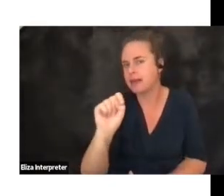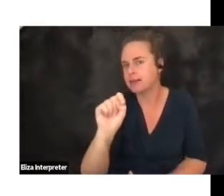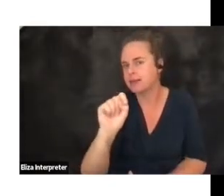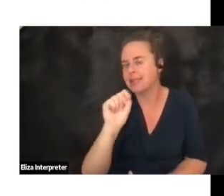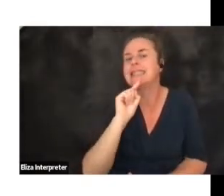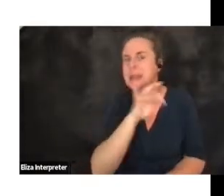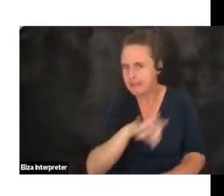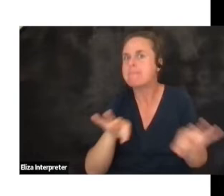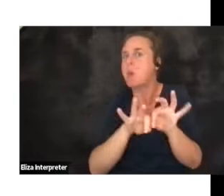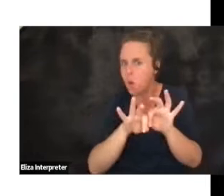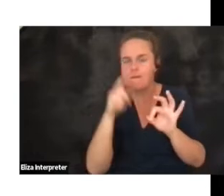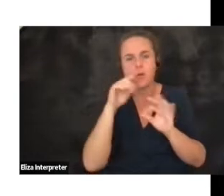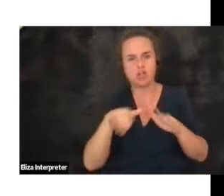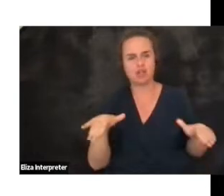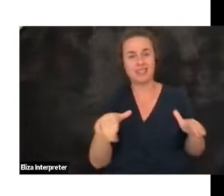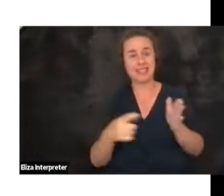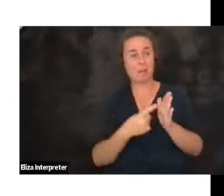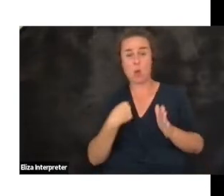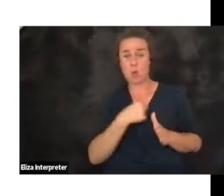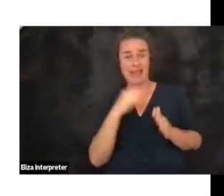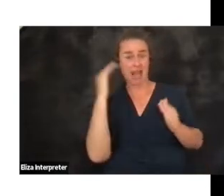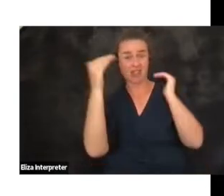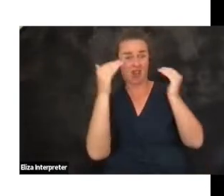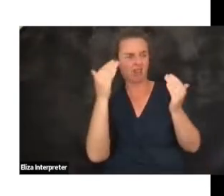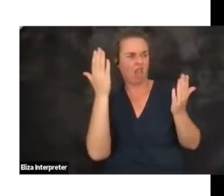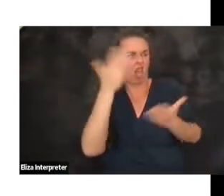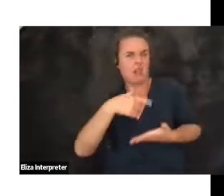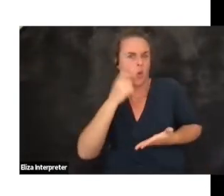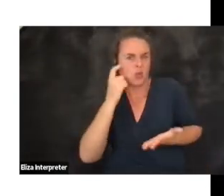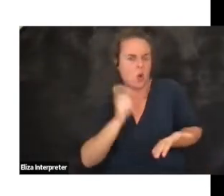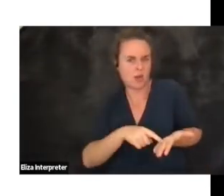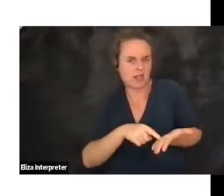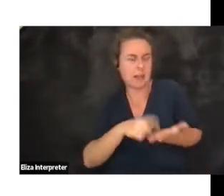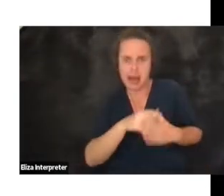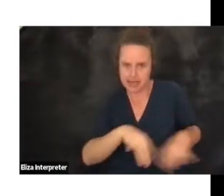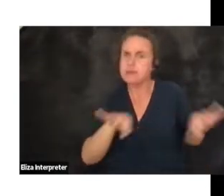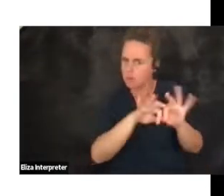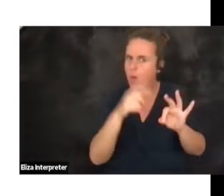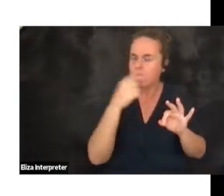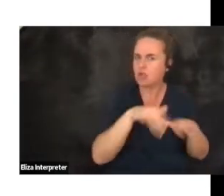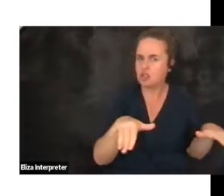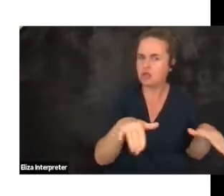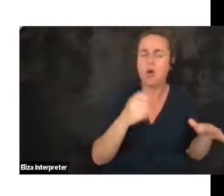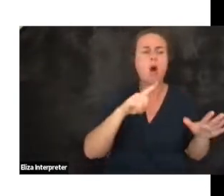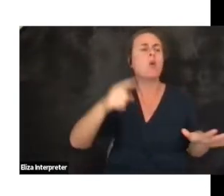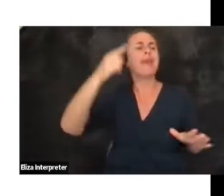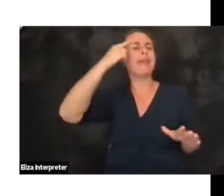ways that are sometimes invisible to us as adults, or that we sometimes attribute to something